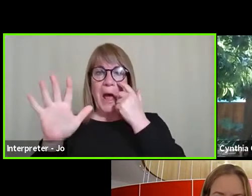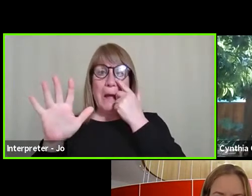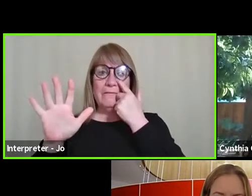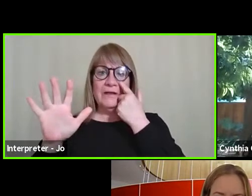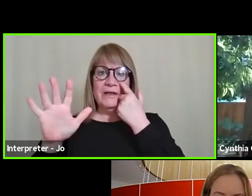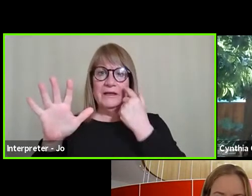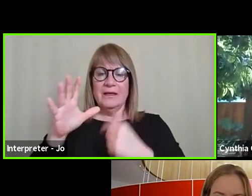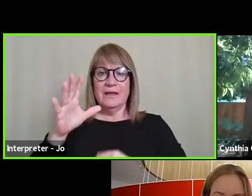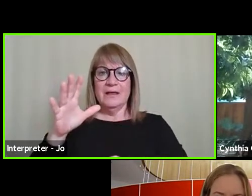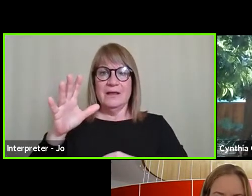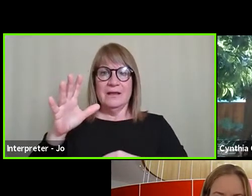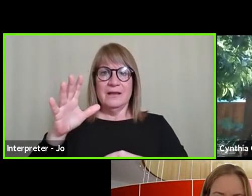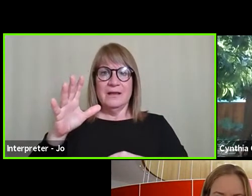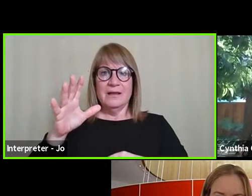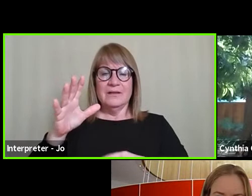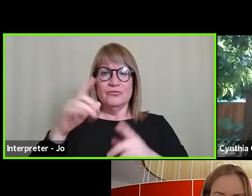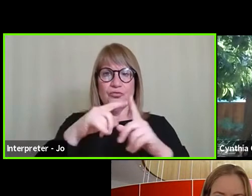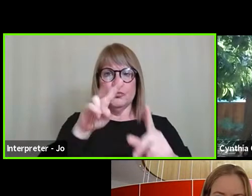2007.